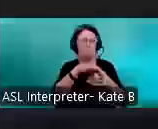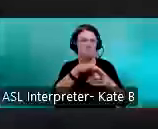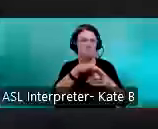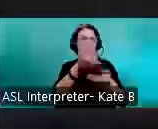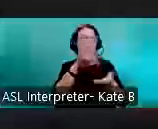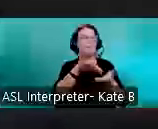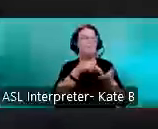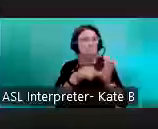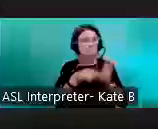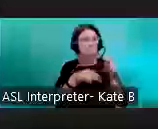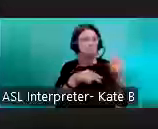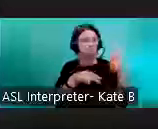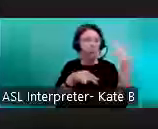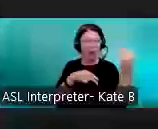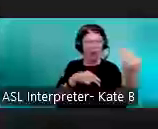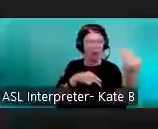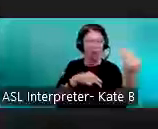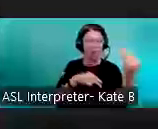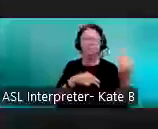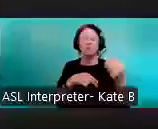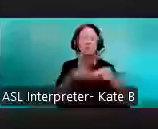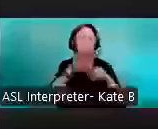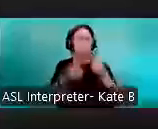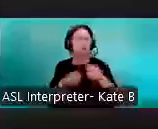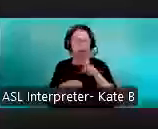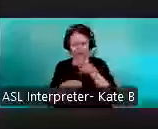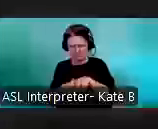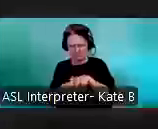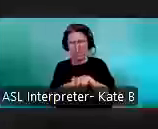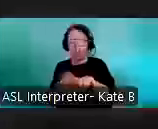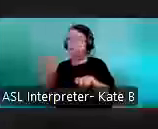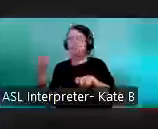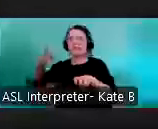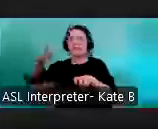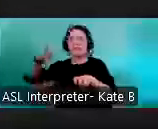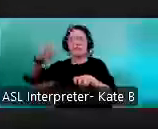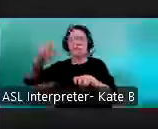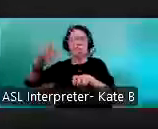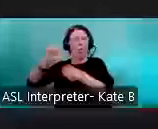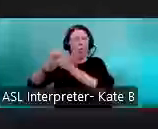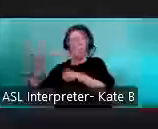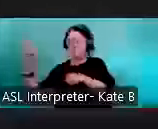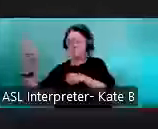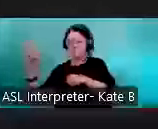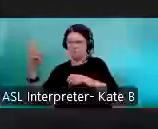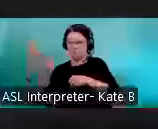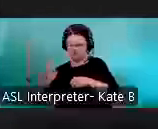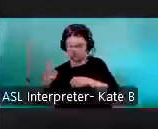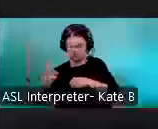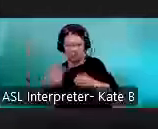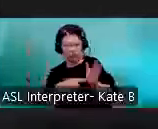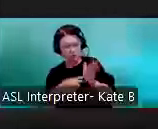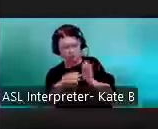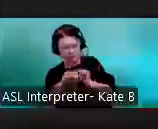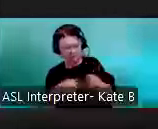workers come out to the person's car, you show your ID, you vote from your car, and then the poll workers take